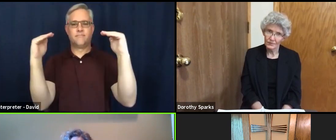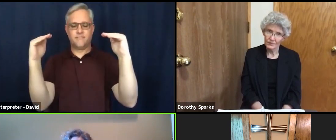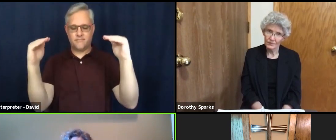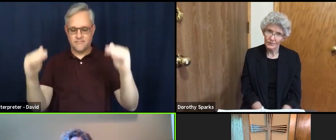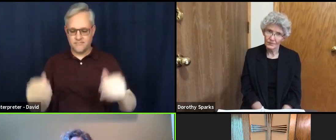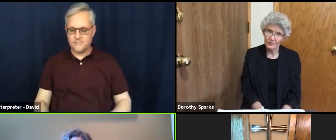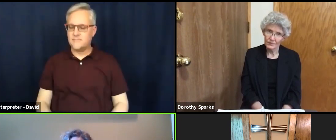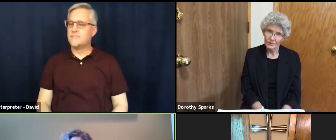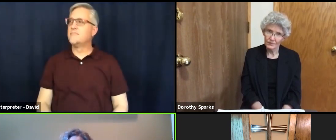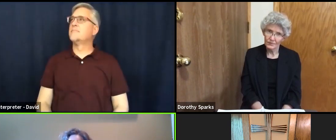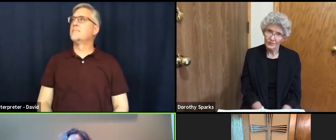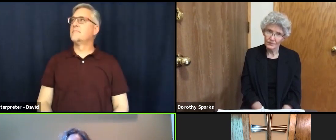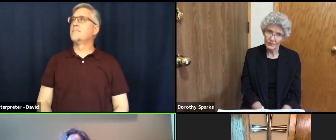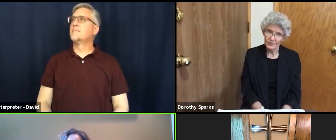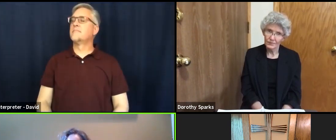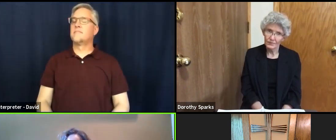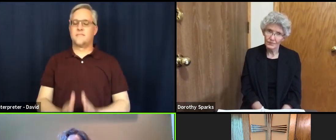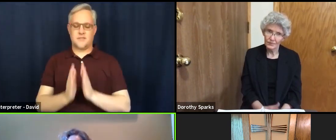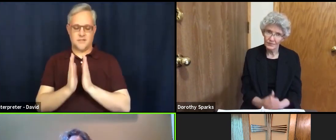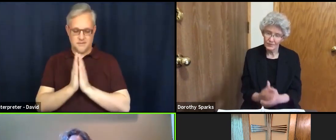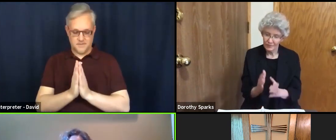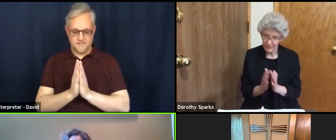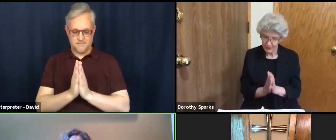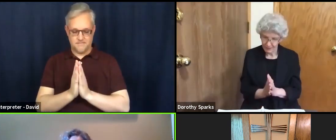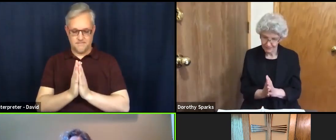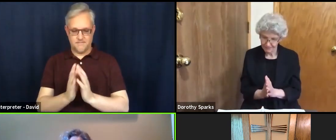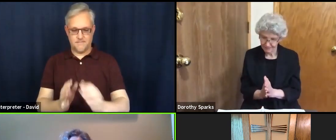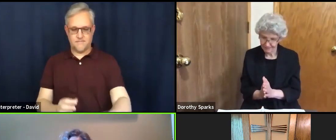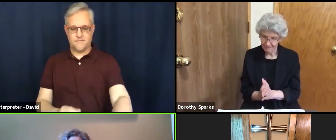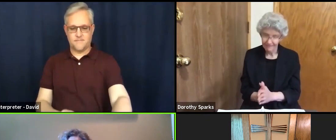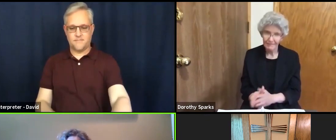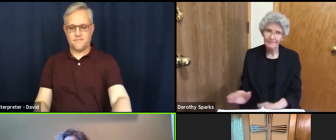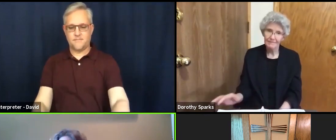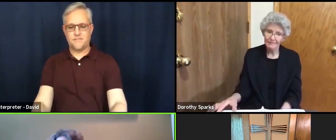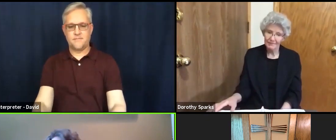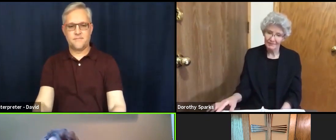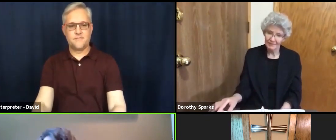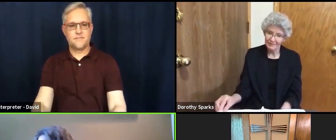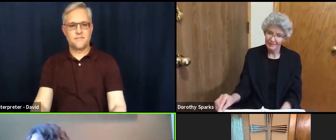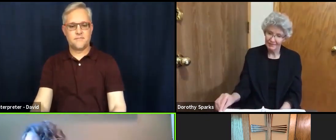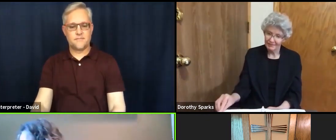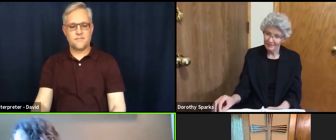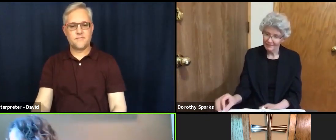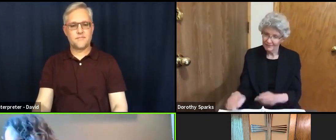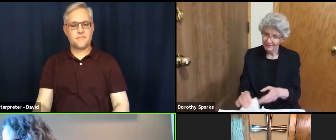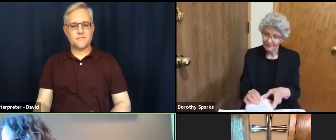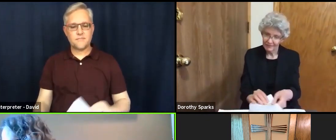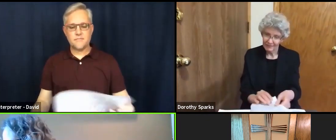Amen.